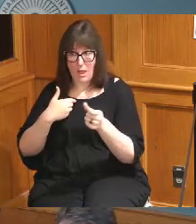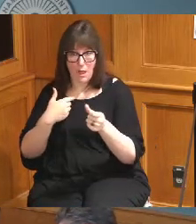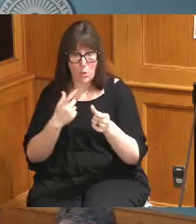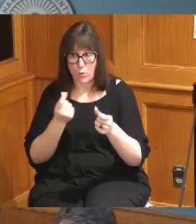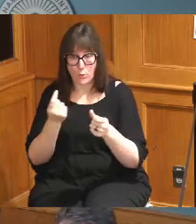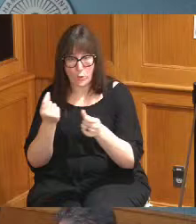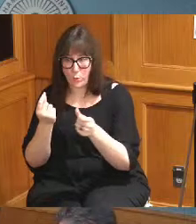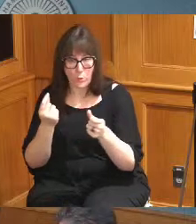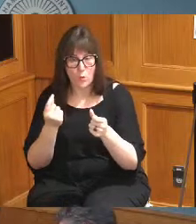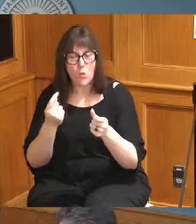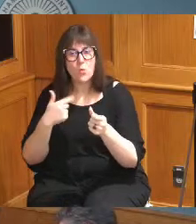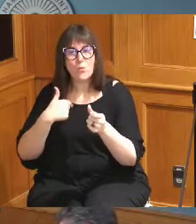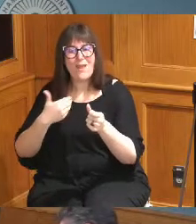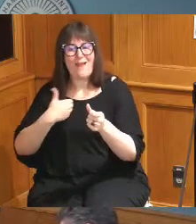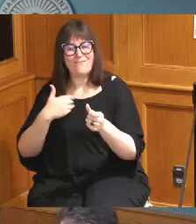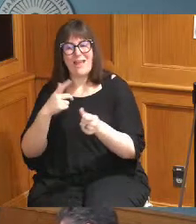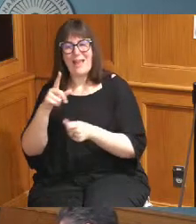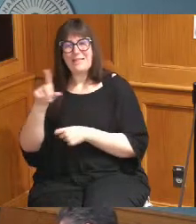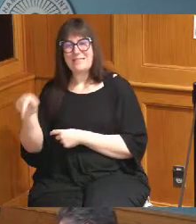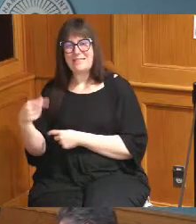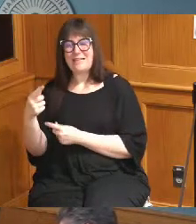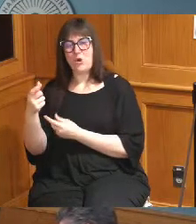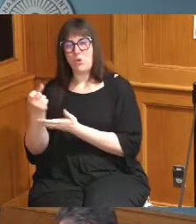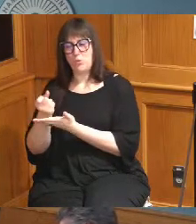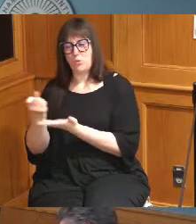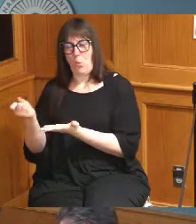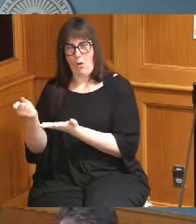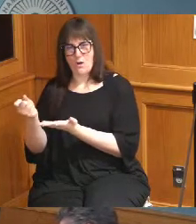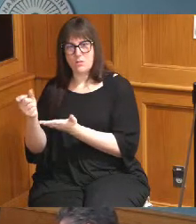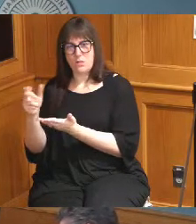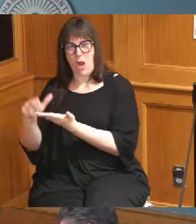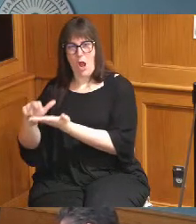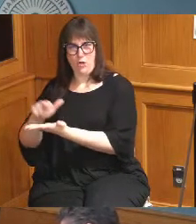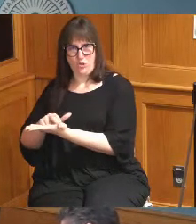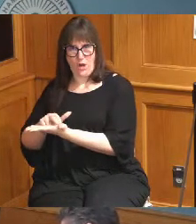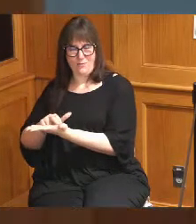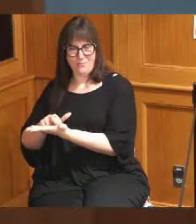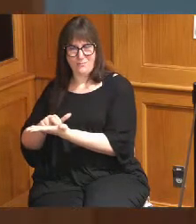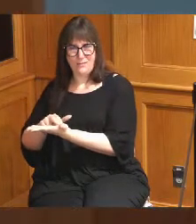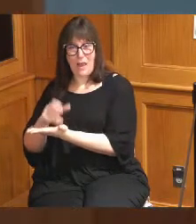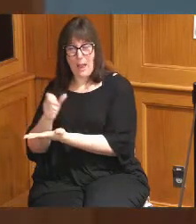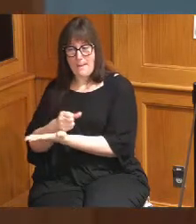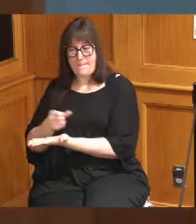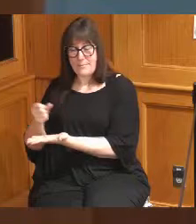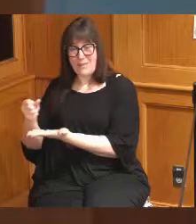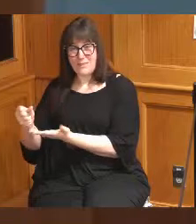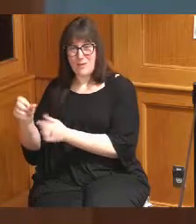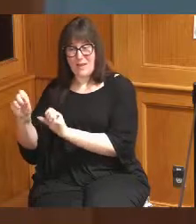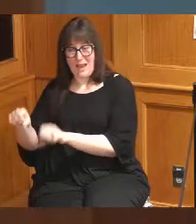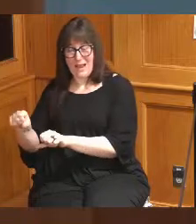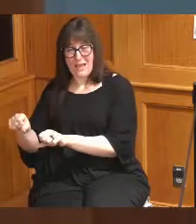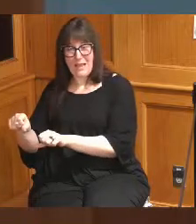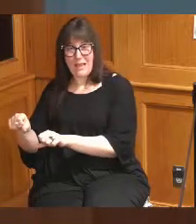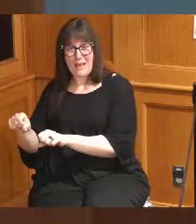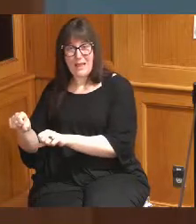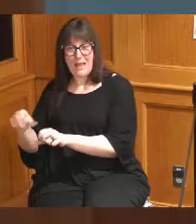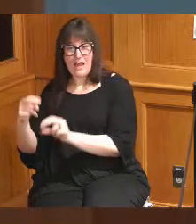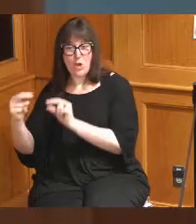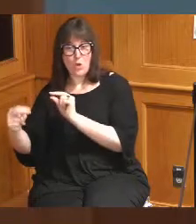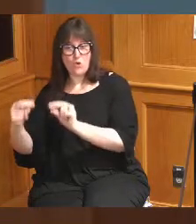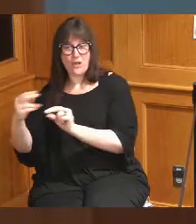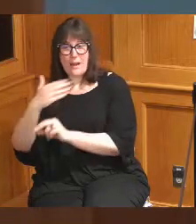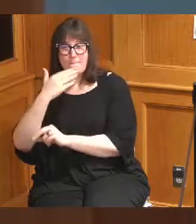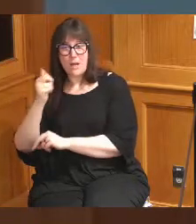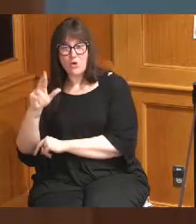single source contract. And in a single source contract, a placement agency is able to negotiate a